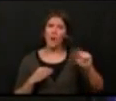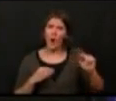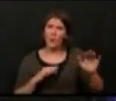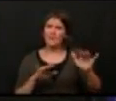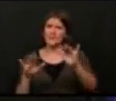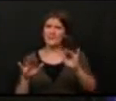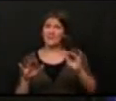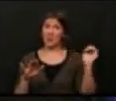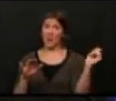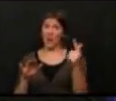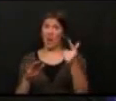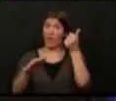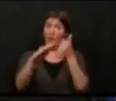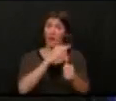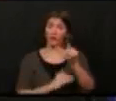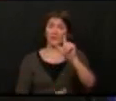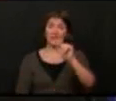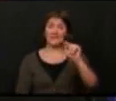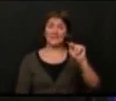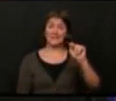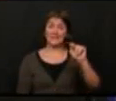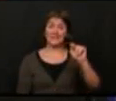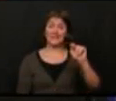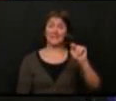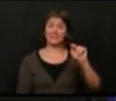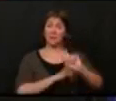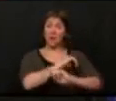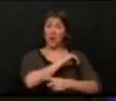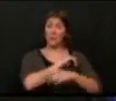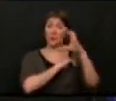T, and so neither their